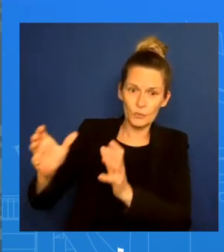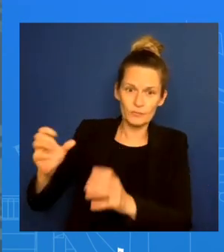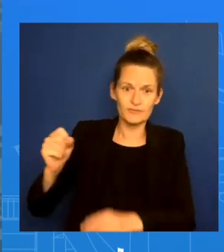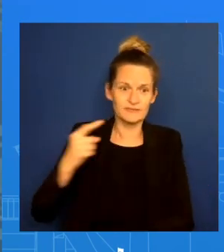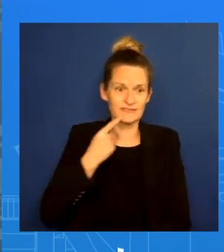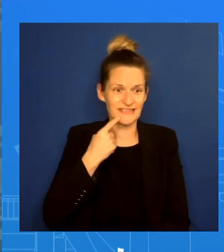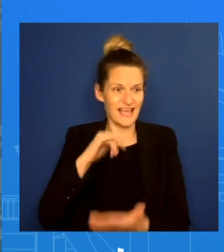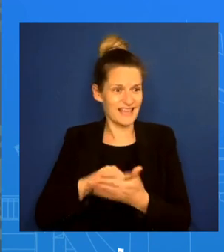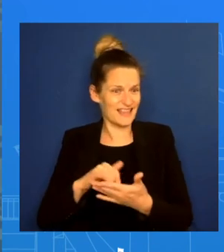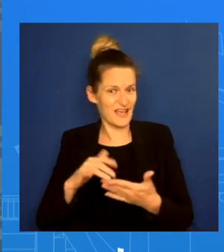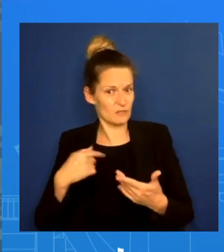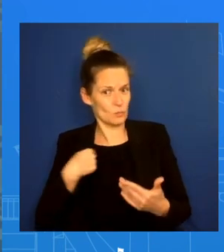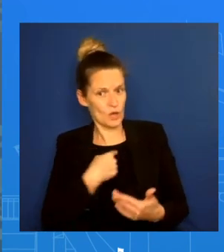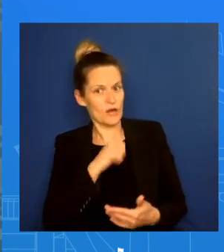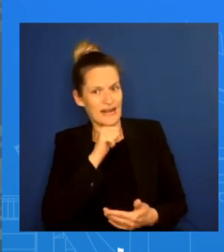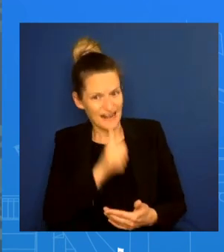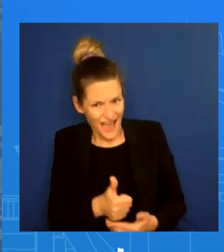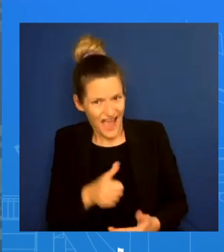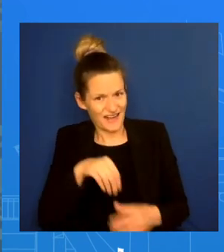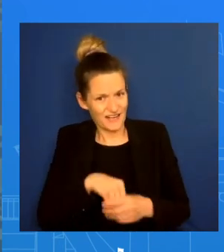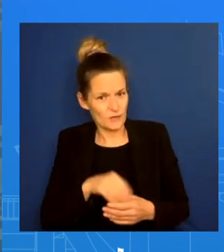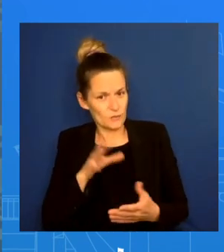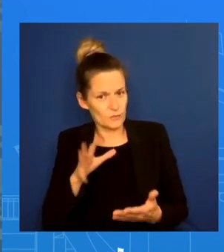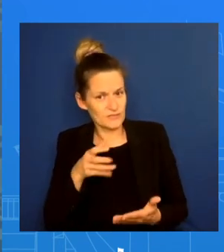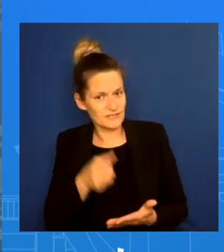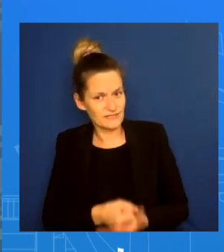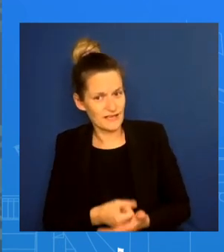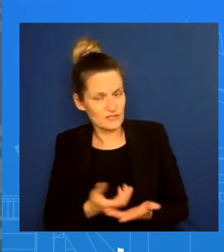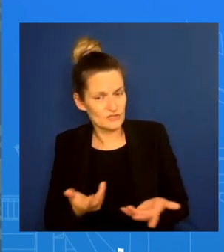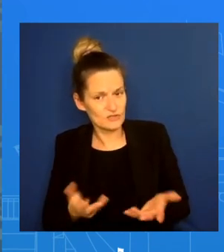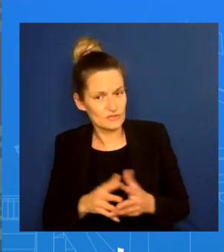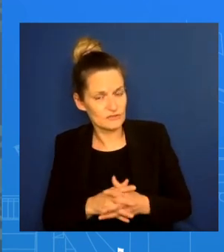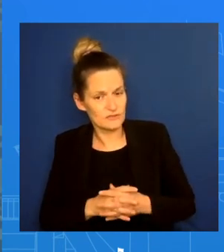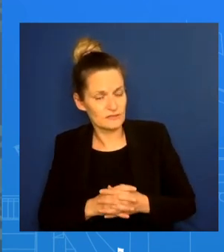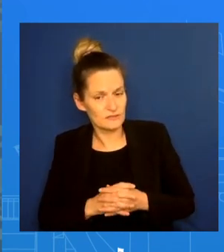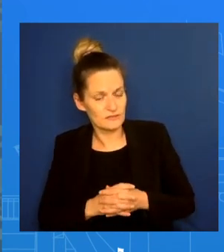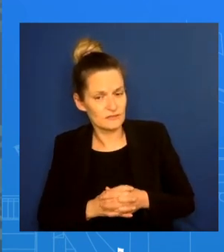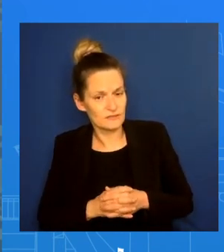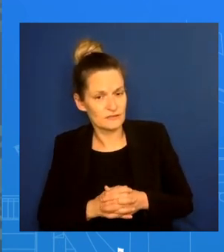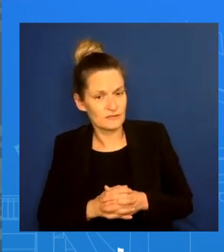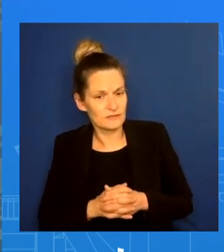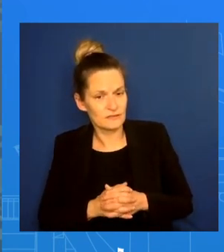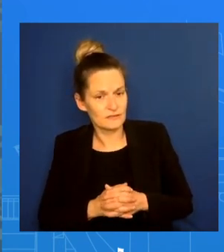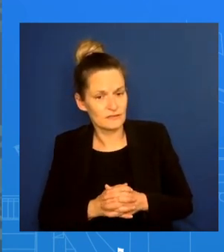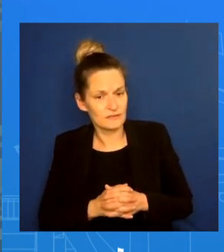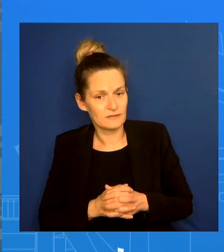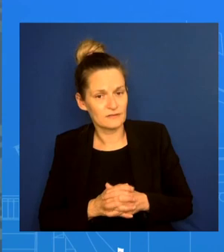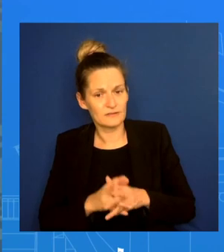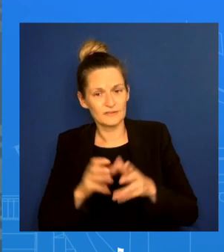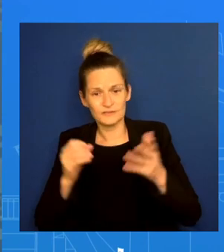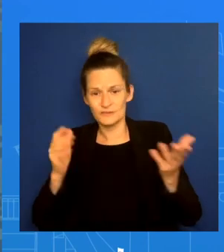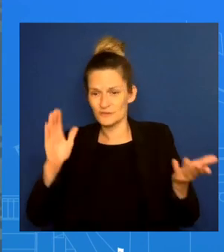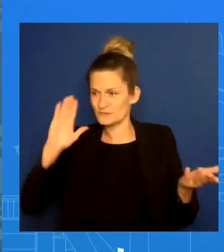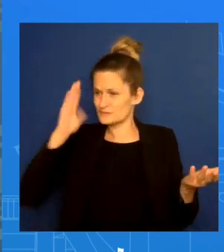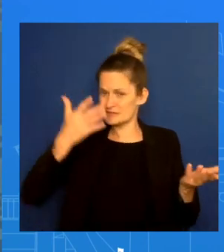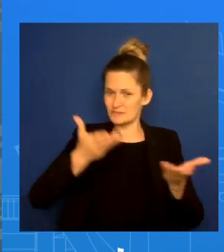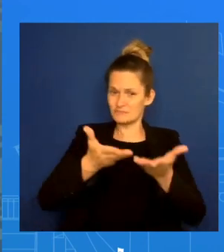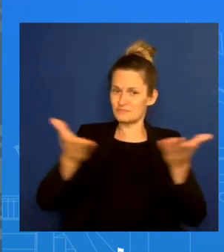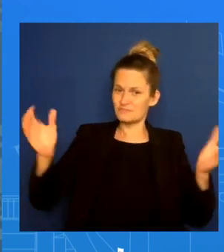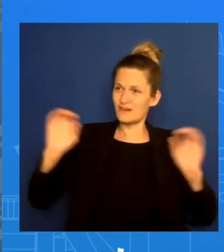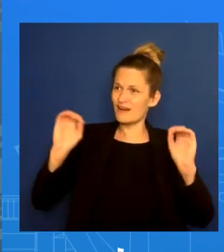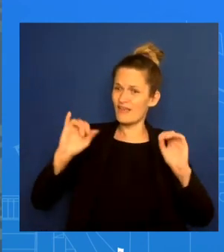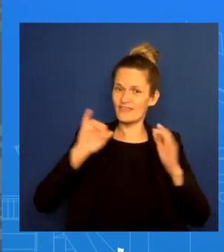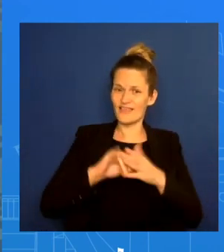there is no indicator, or all these different indicators doesn't show that we're headed into a recession. So we're just laying out the facts